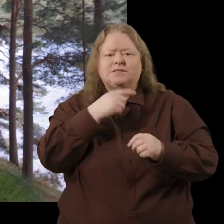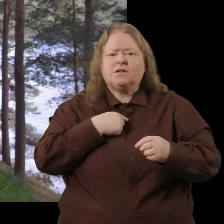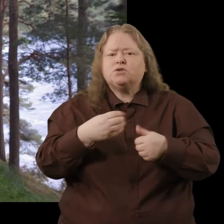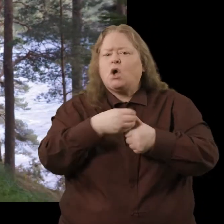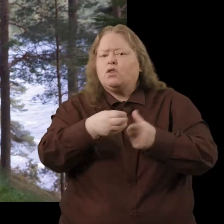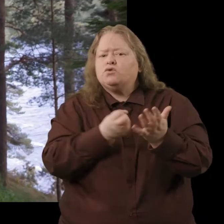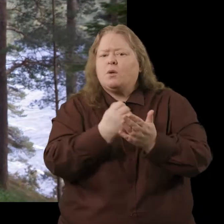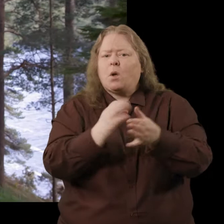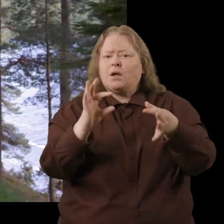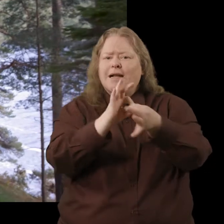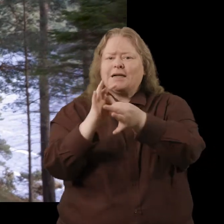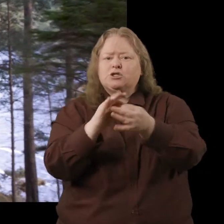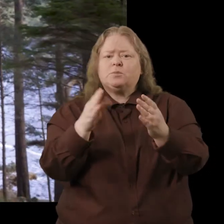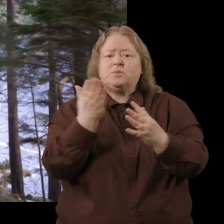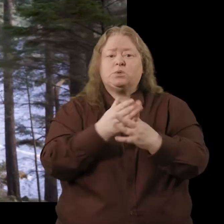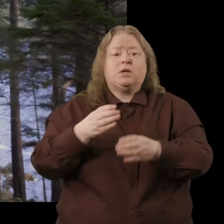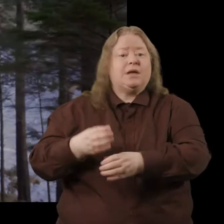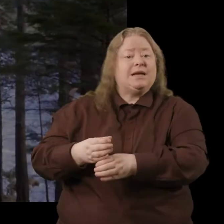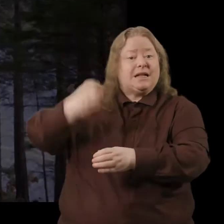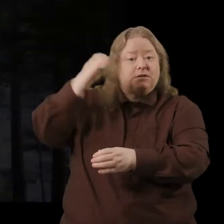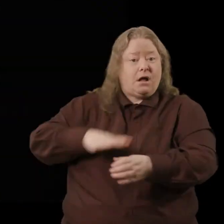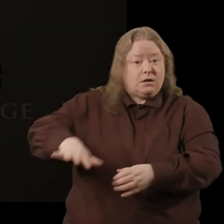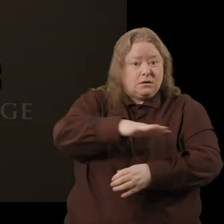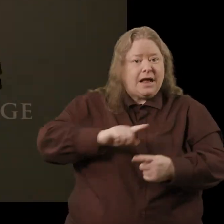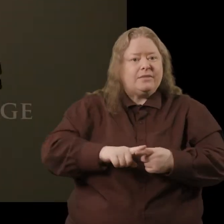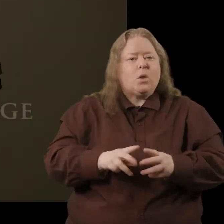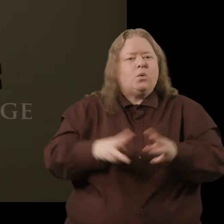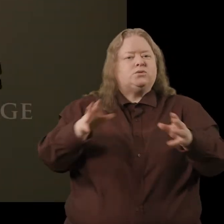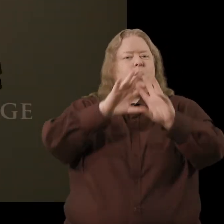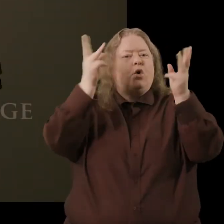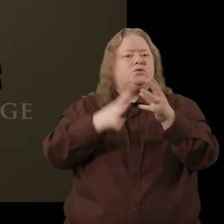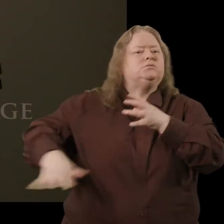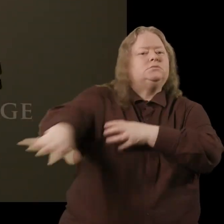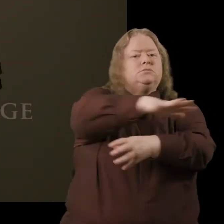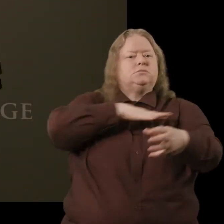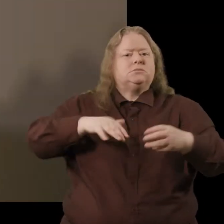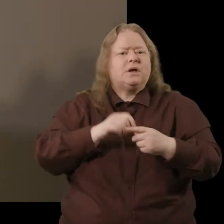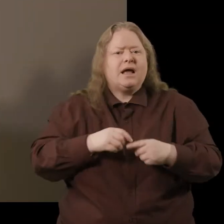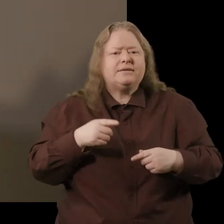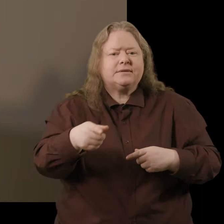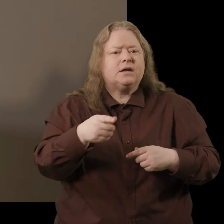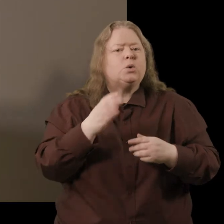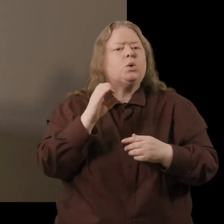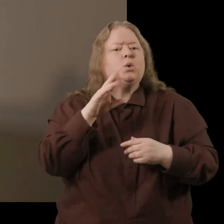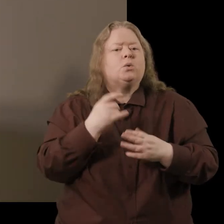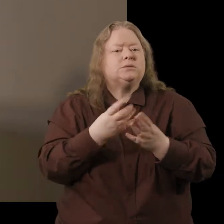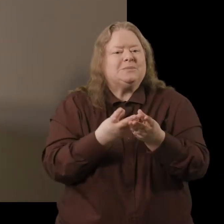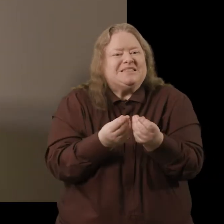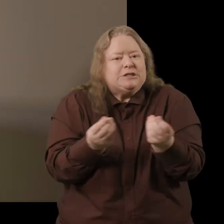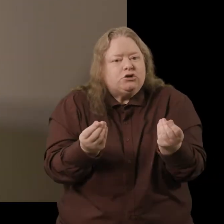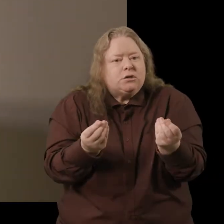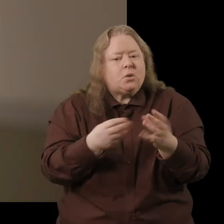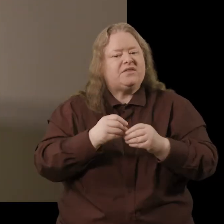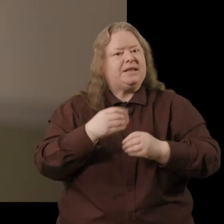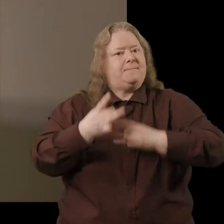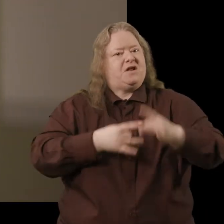the connections between Glendalough and the wider world. And the clue to that lies in the material that the objects were made